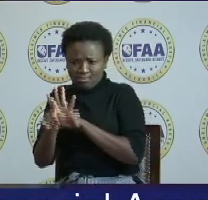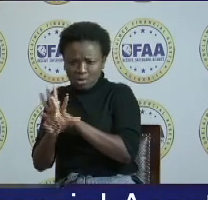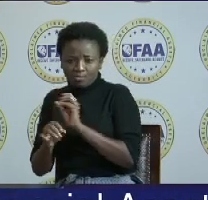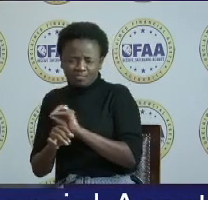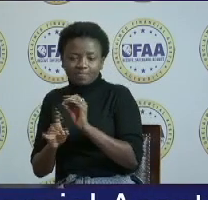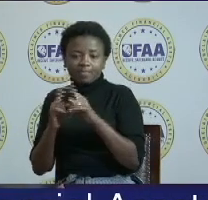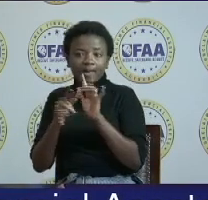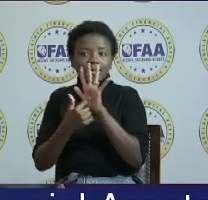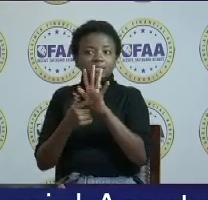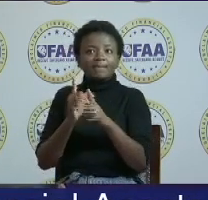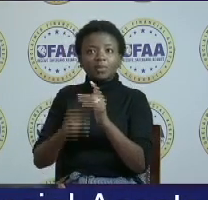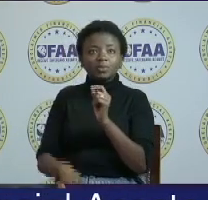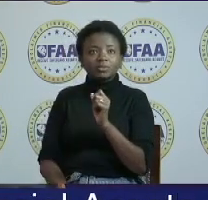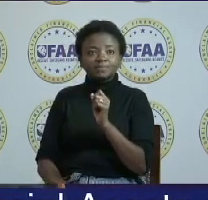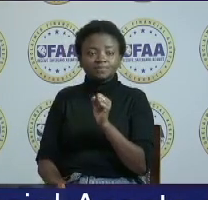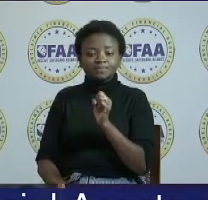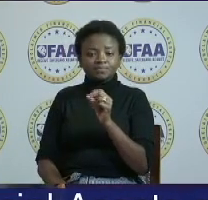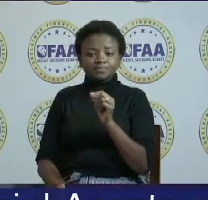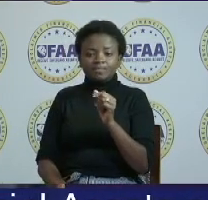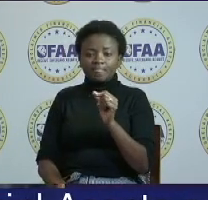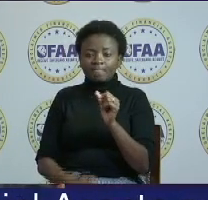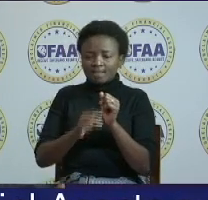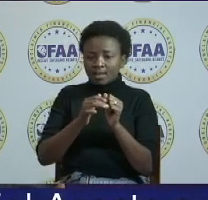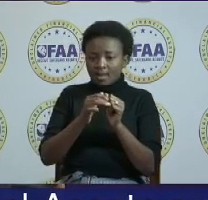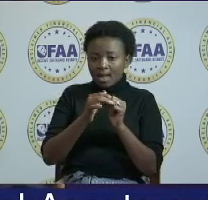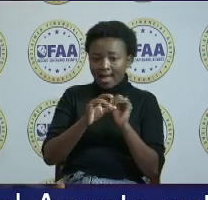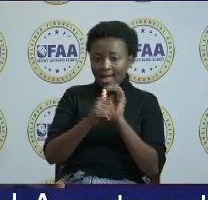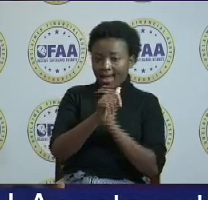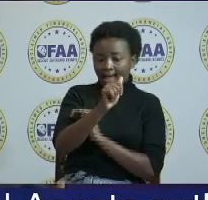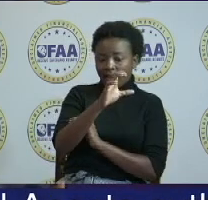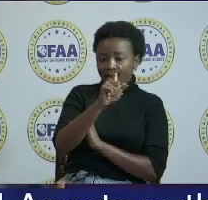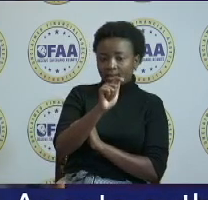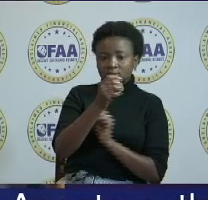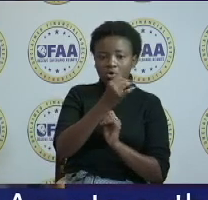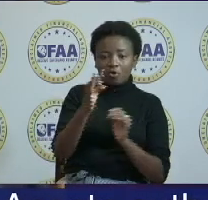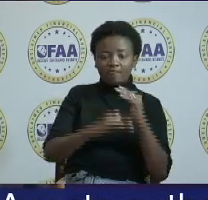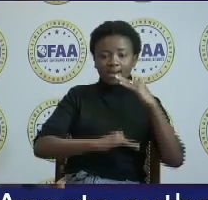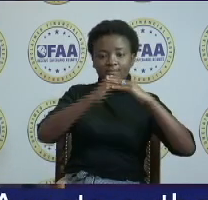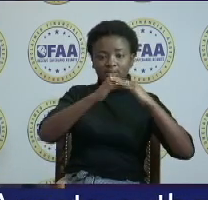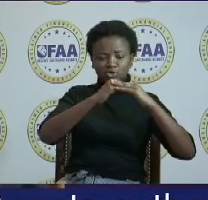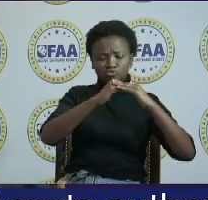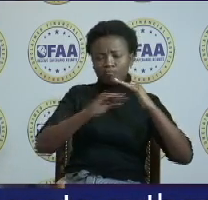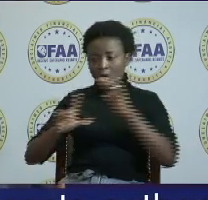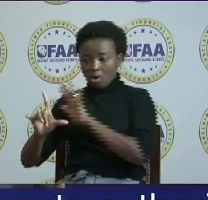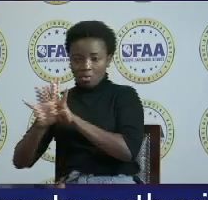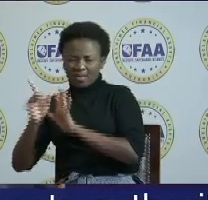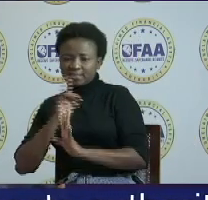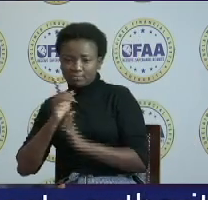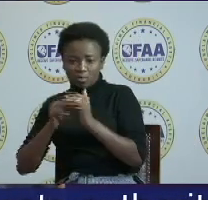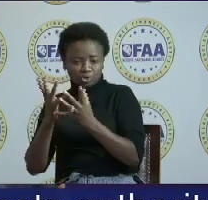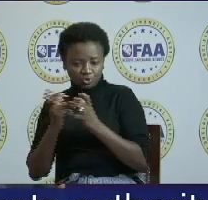illustration, is the aspect of the Act of the Limitation, where the law requires that you keep